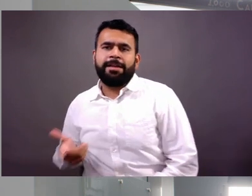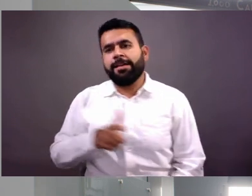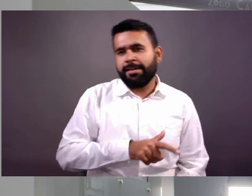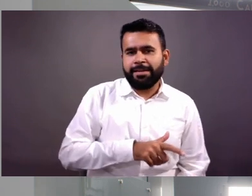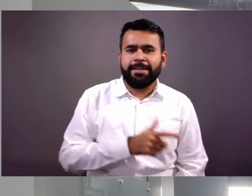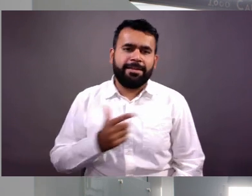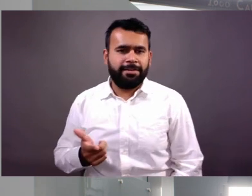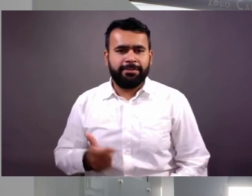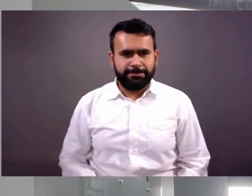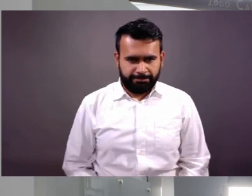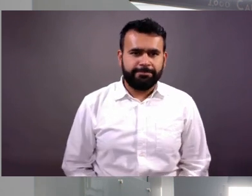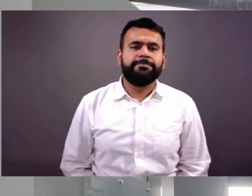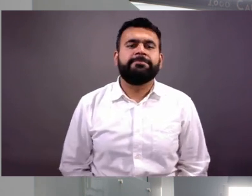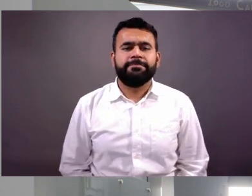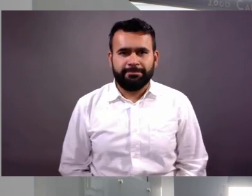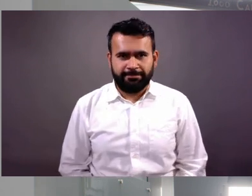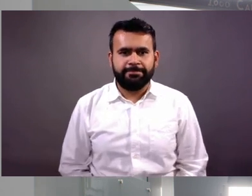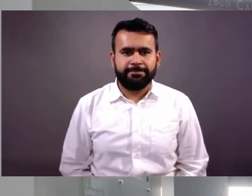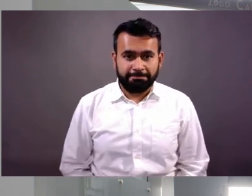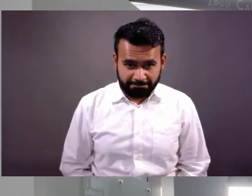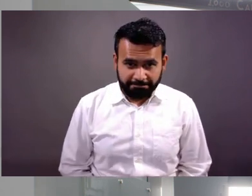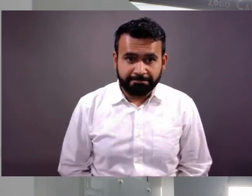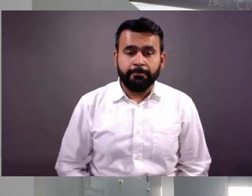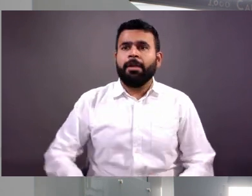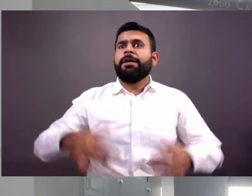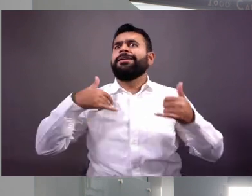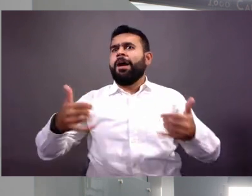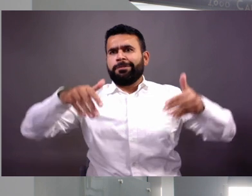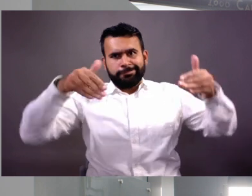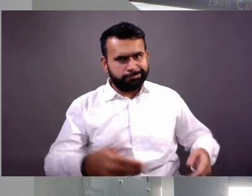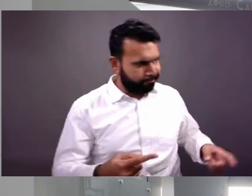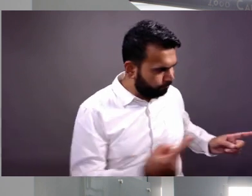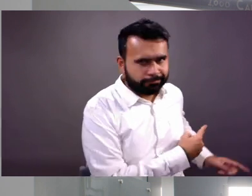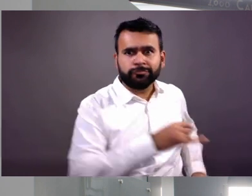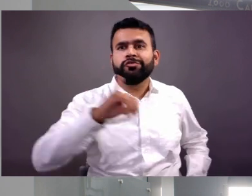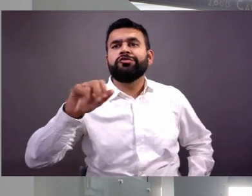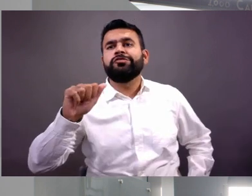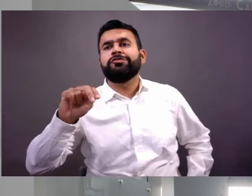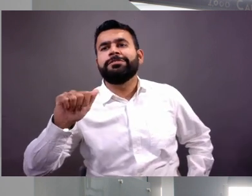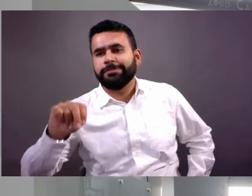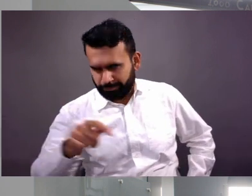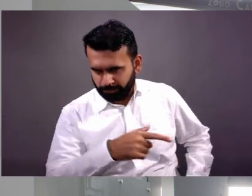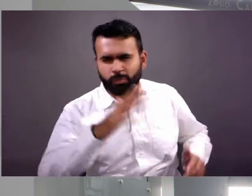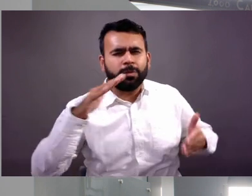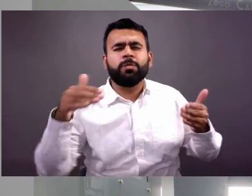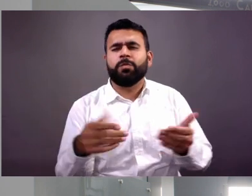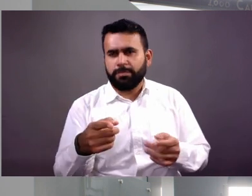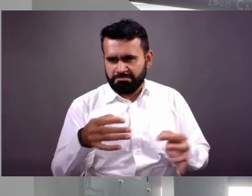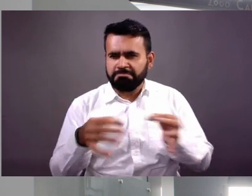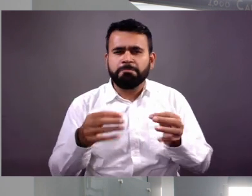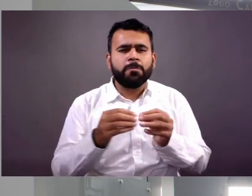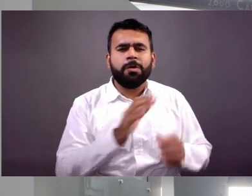5, 6, and 7, 8. All right, so now I'd like to introduce Janan, and she's going to show us how the